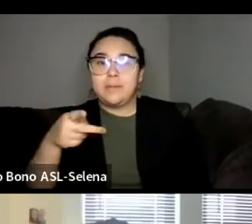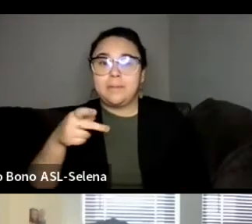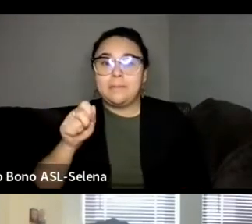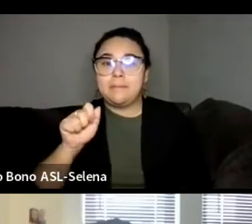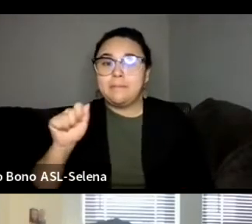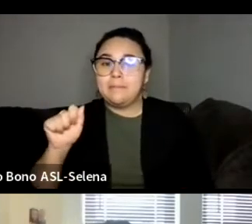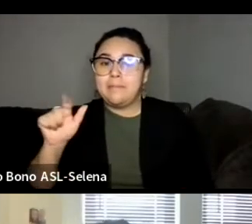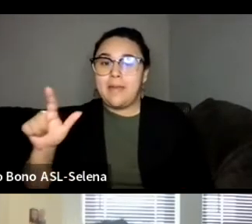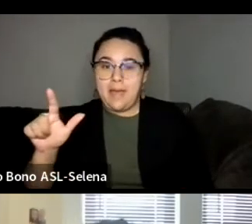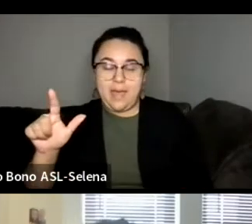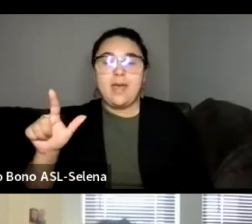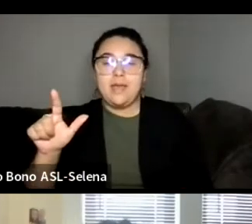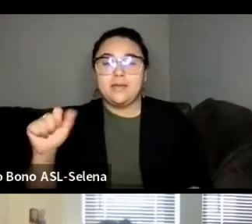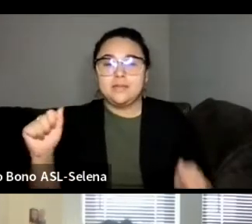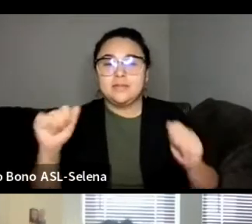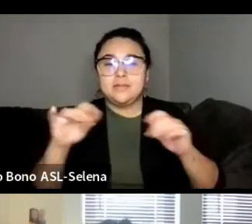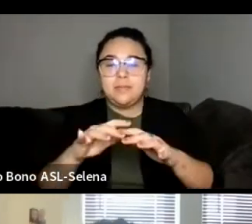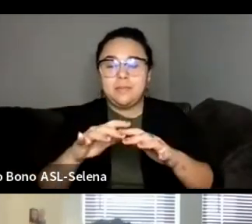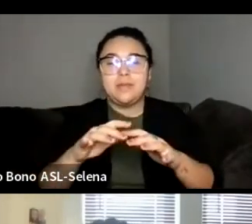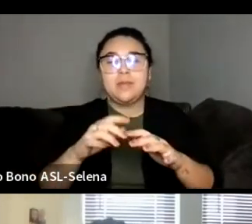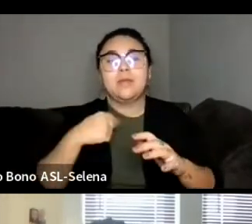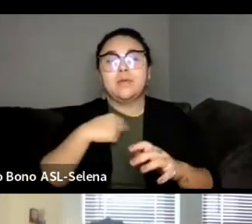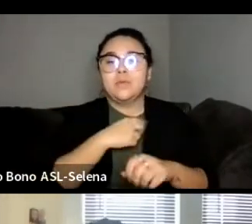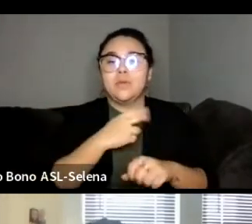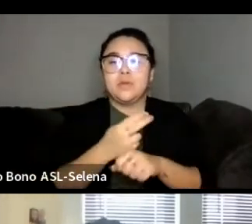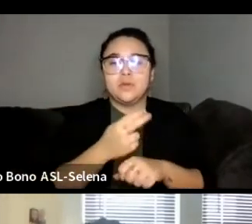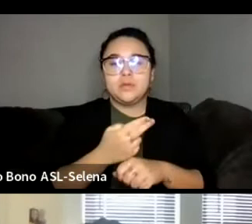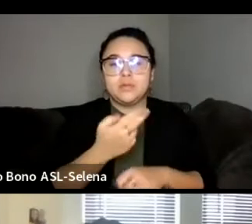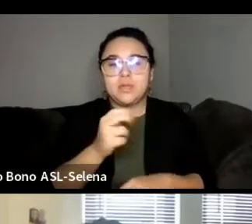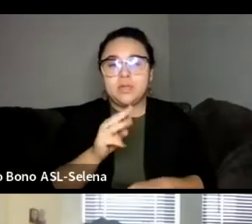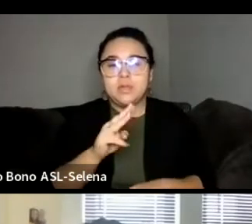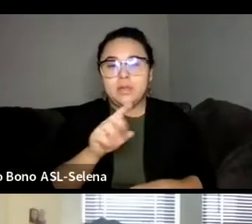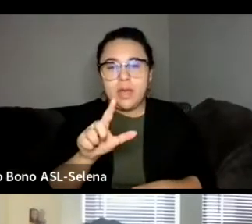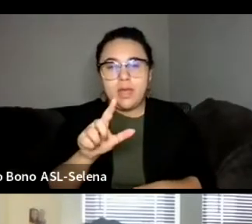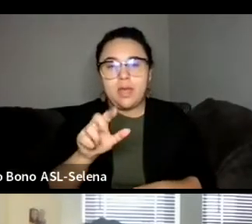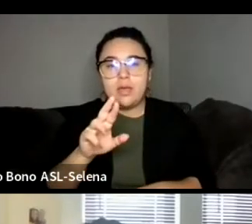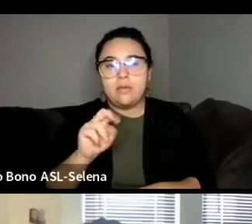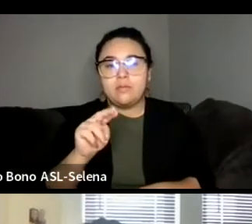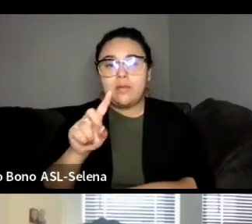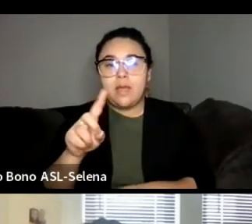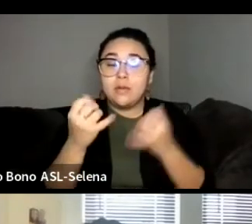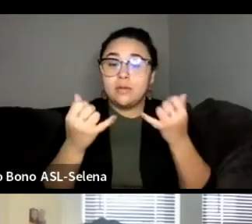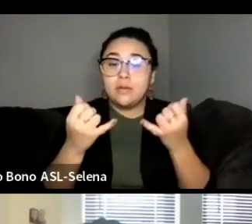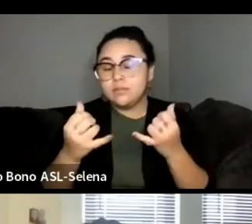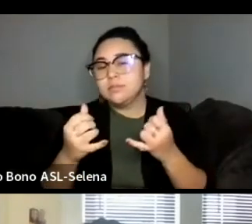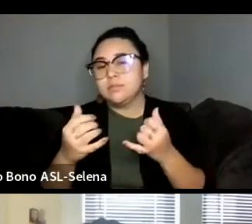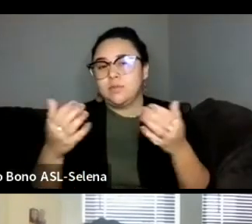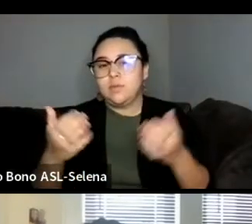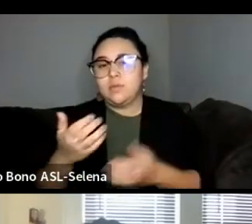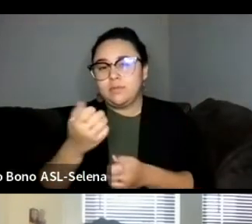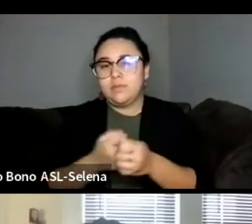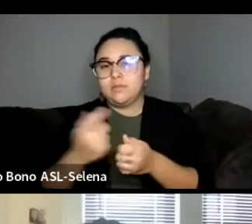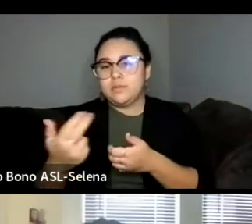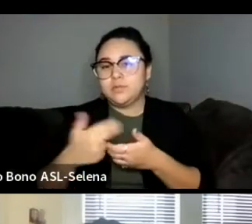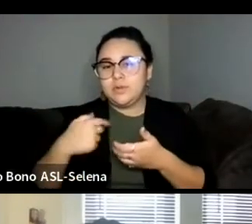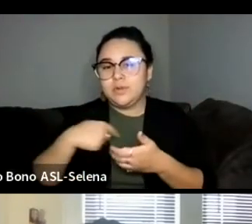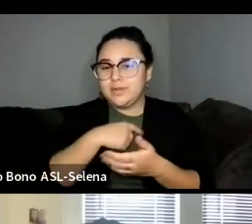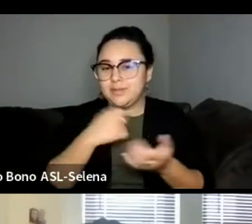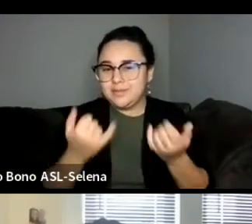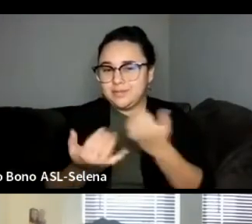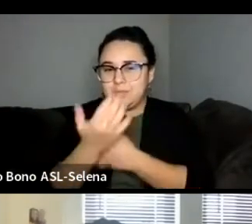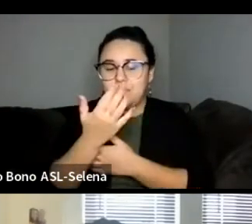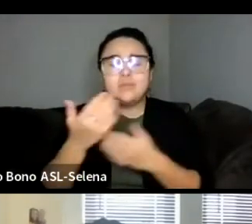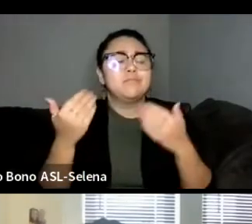are live streaming on HowlRound currently, and we welcome everyone who's joining us this morning. Please feel free